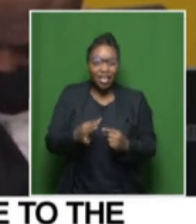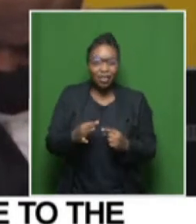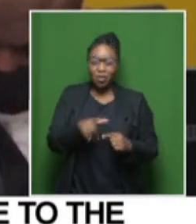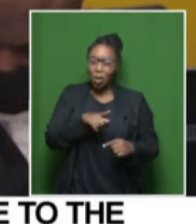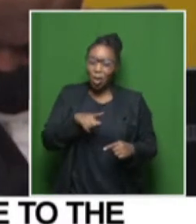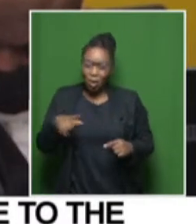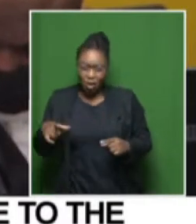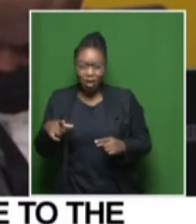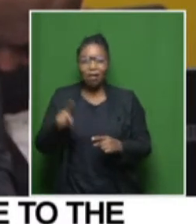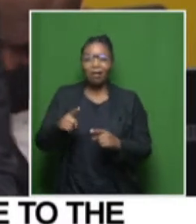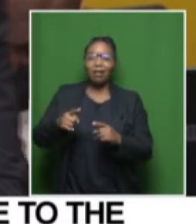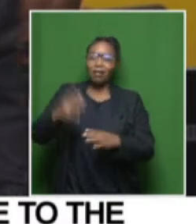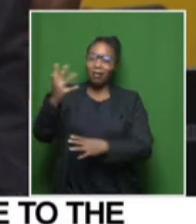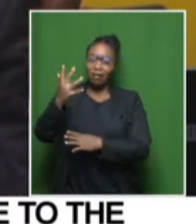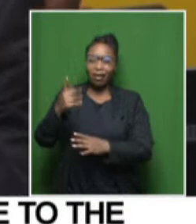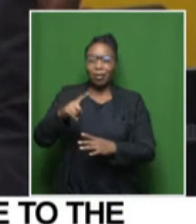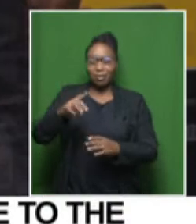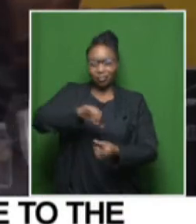thank you very much.